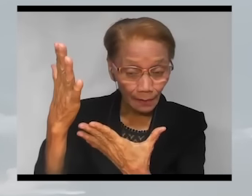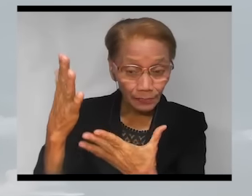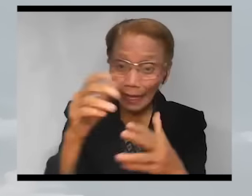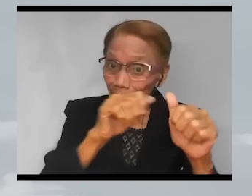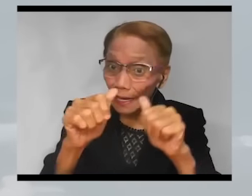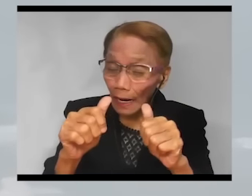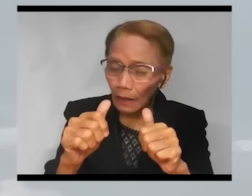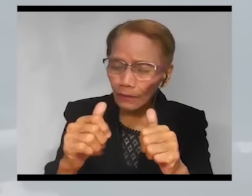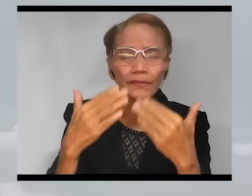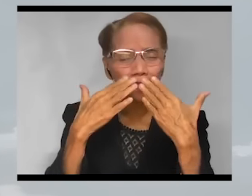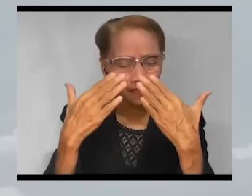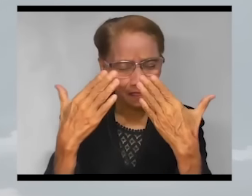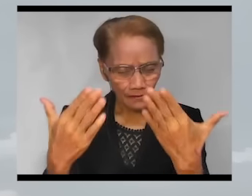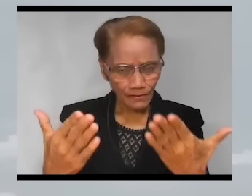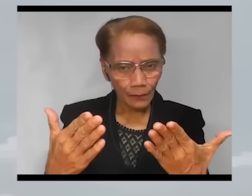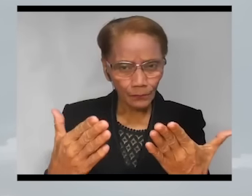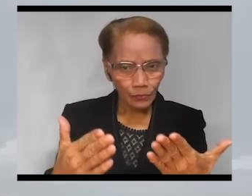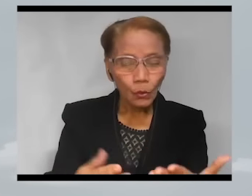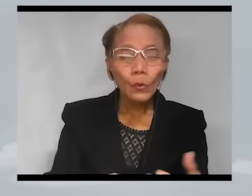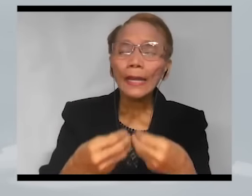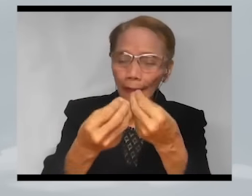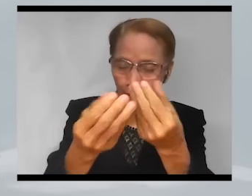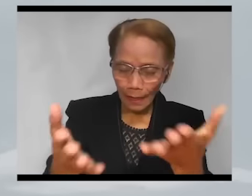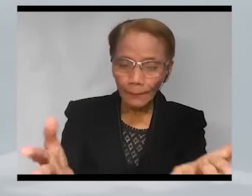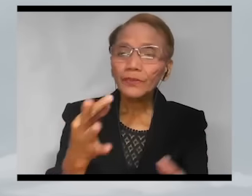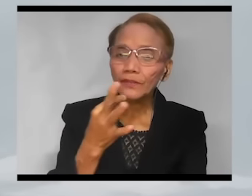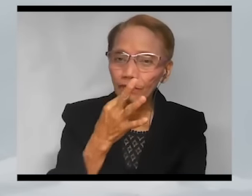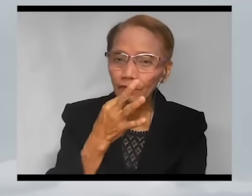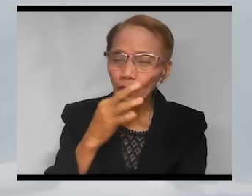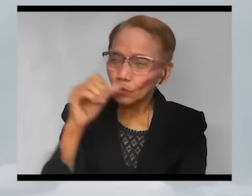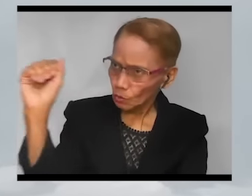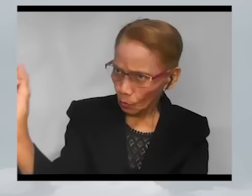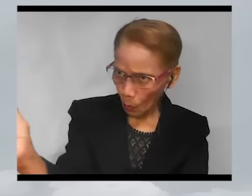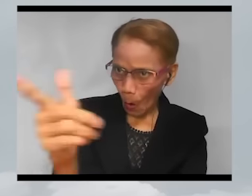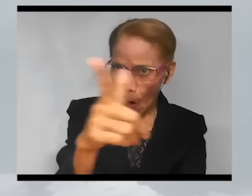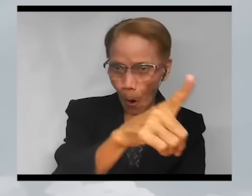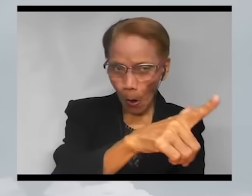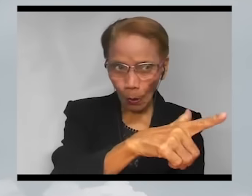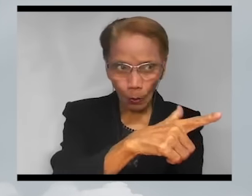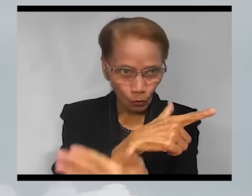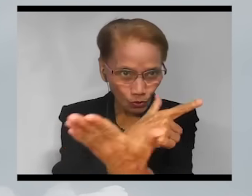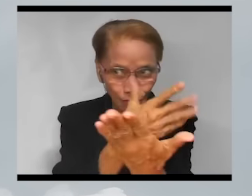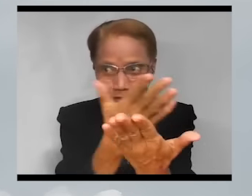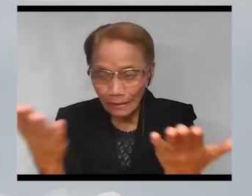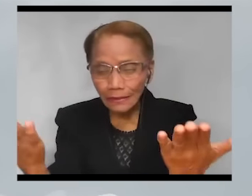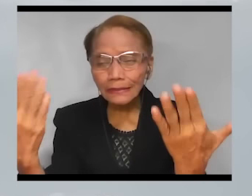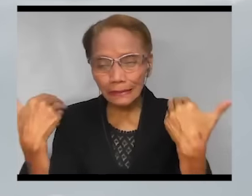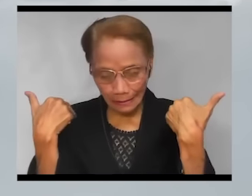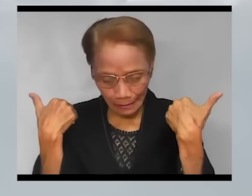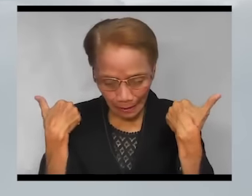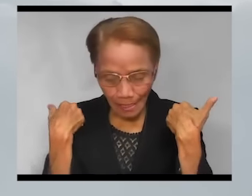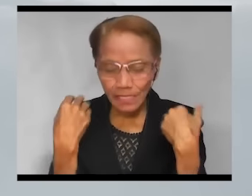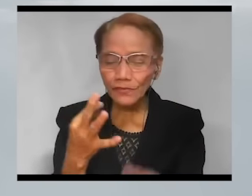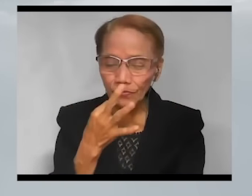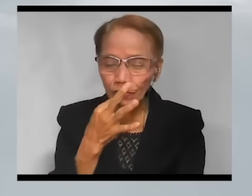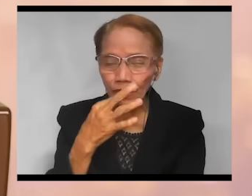thanksgiving, will give food to all. There is food for all.